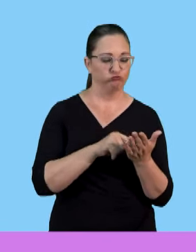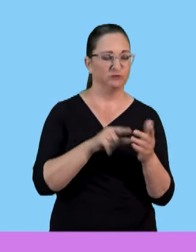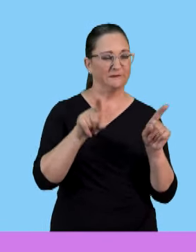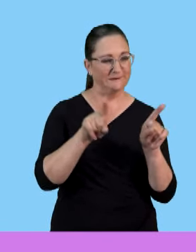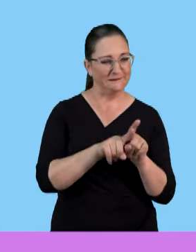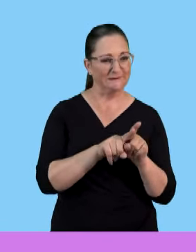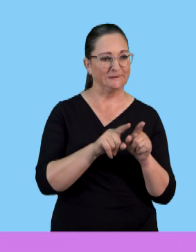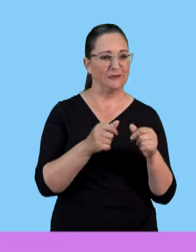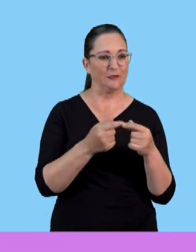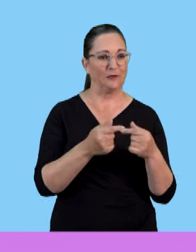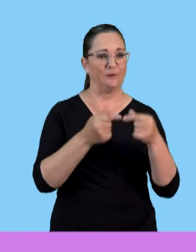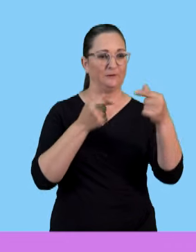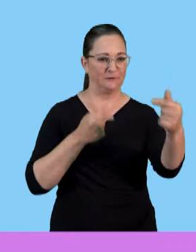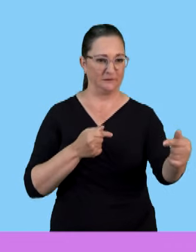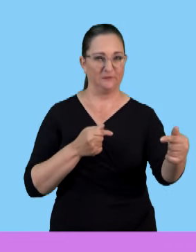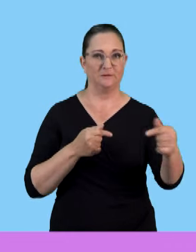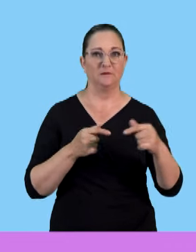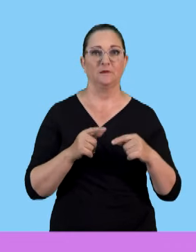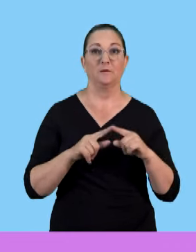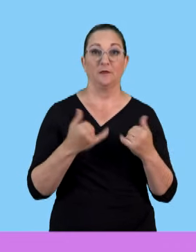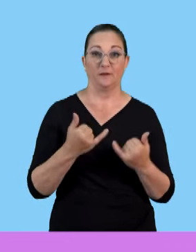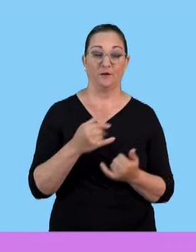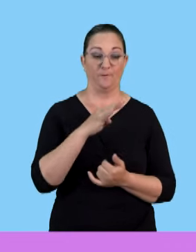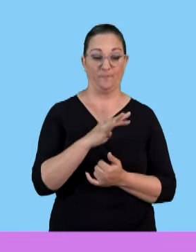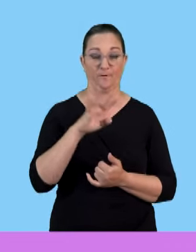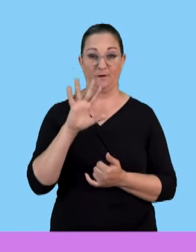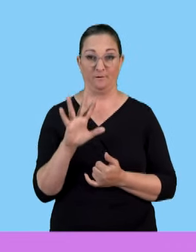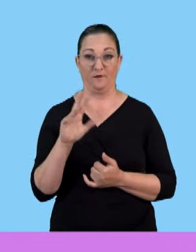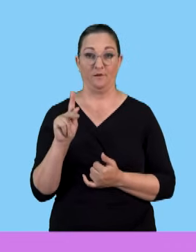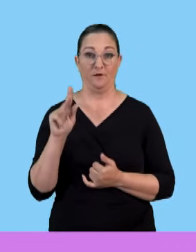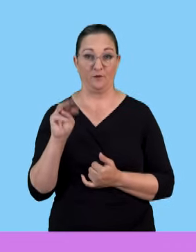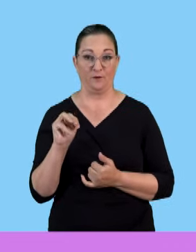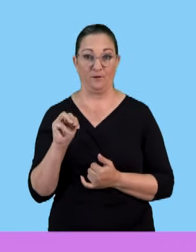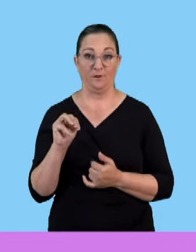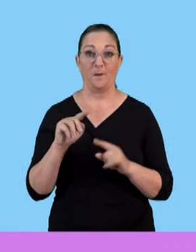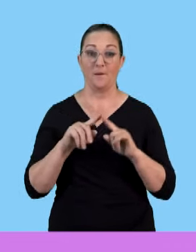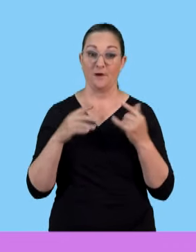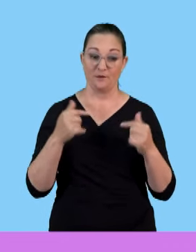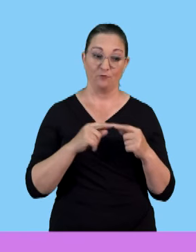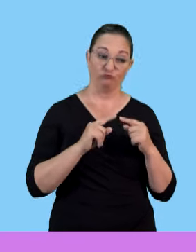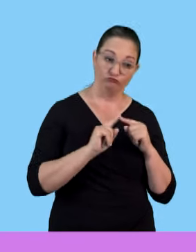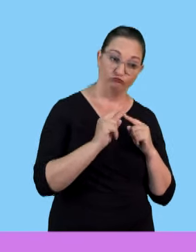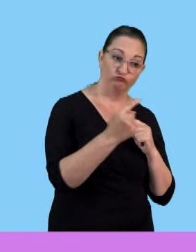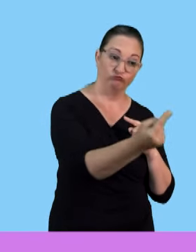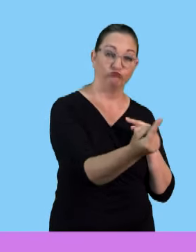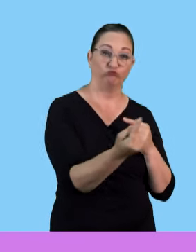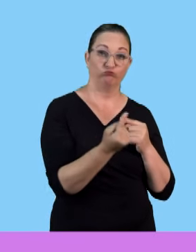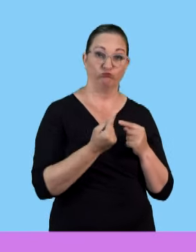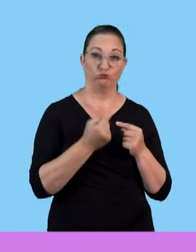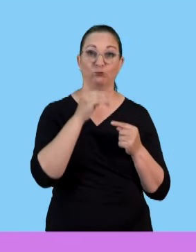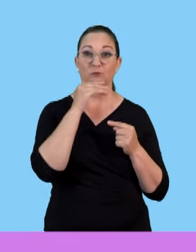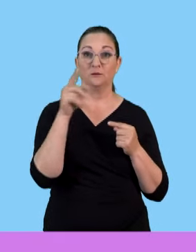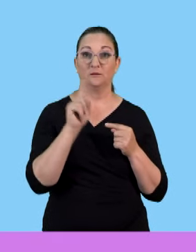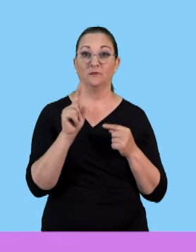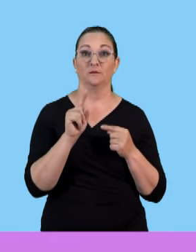the same distance. Same distance, it means we have our 45 kilometers as a return